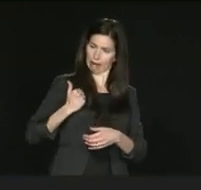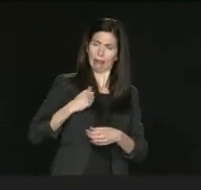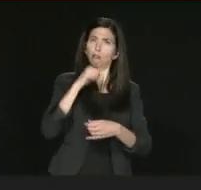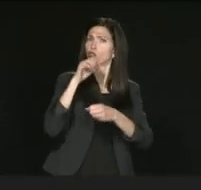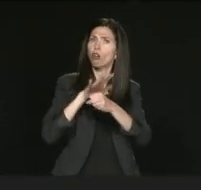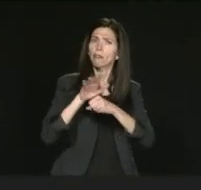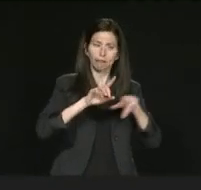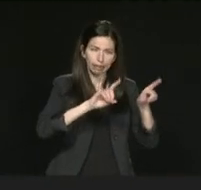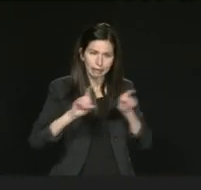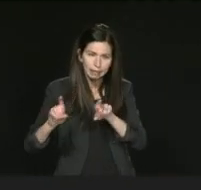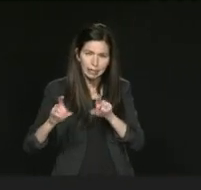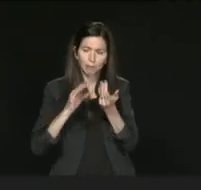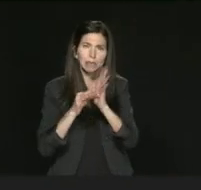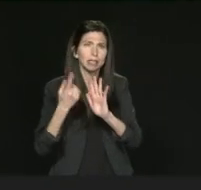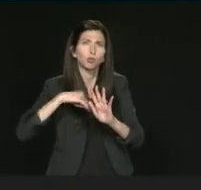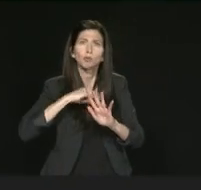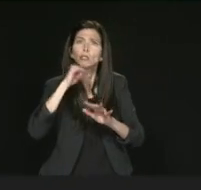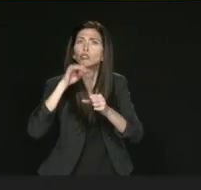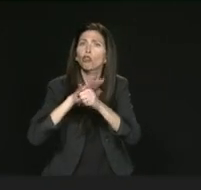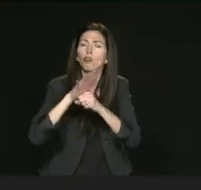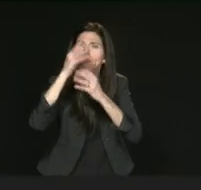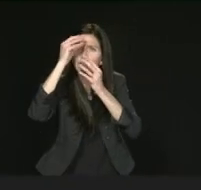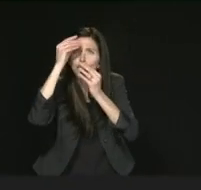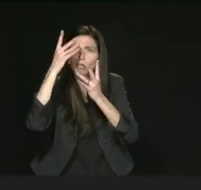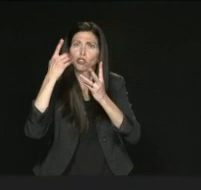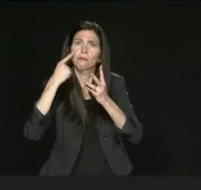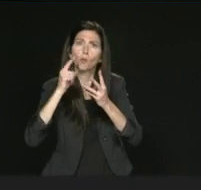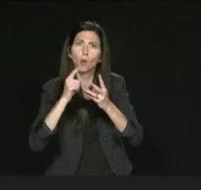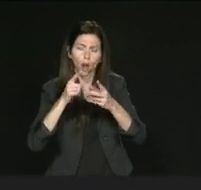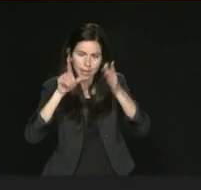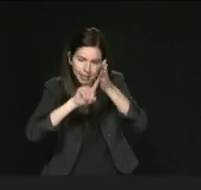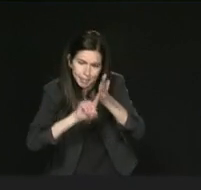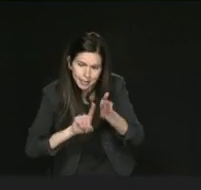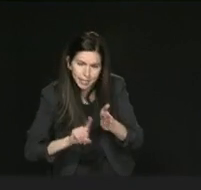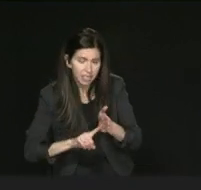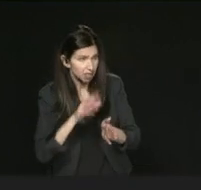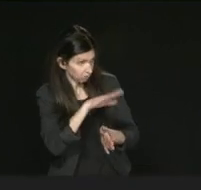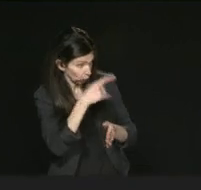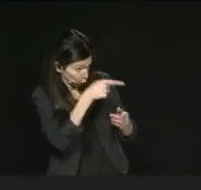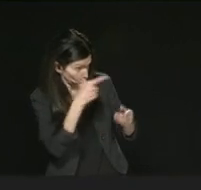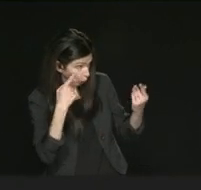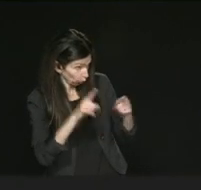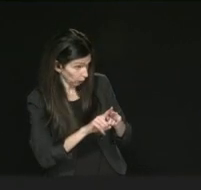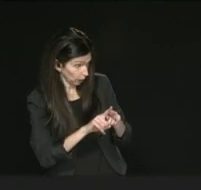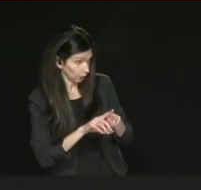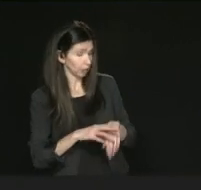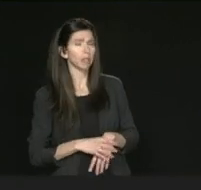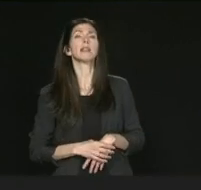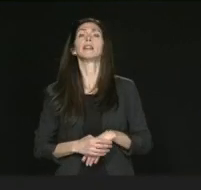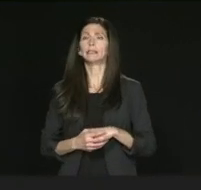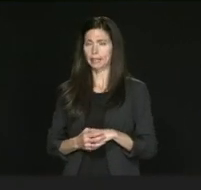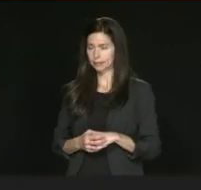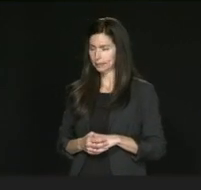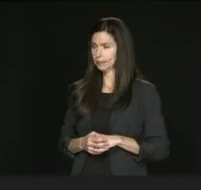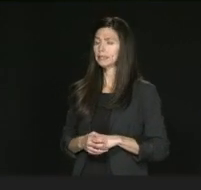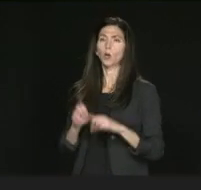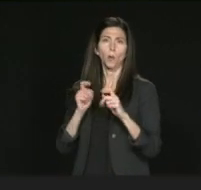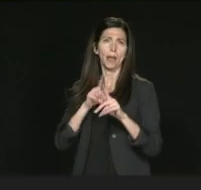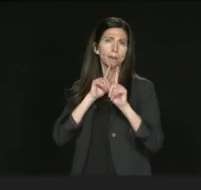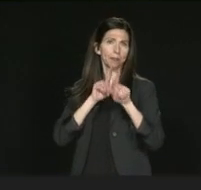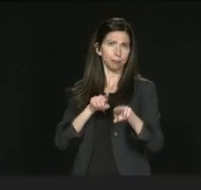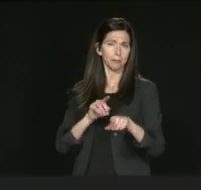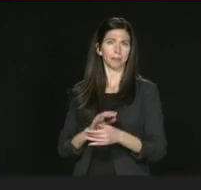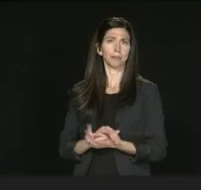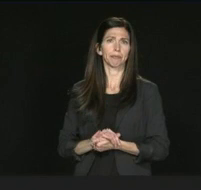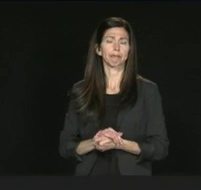Answer. This is Dr. New. Thank you for the question. It's not so easy as to answer yes or no to your question when